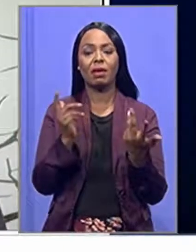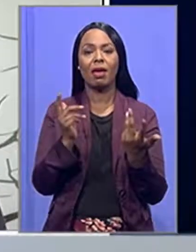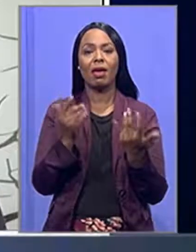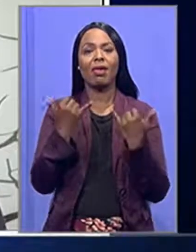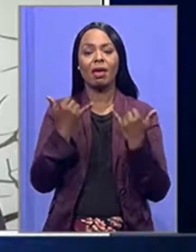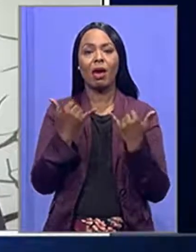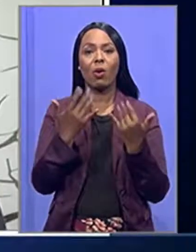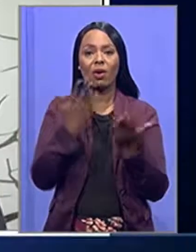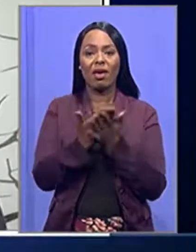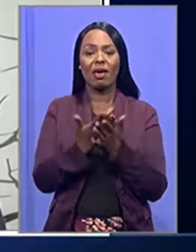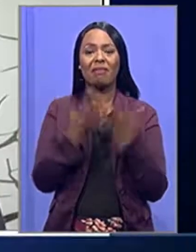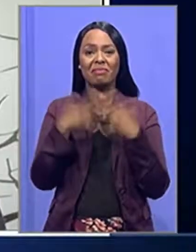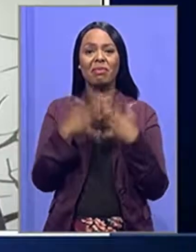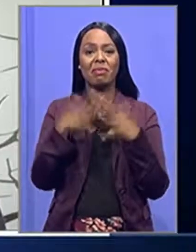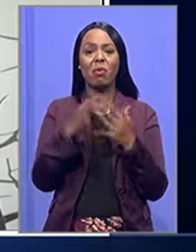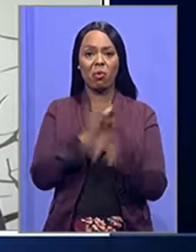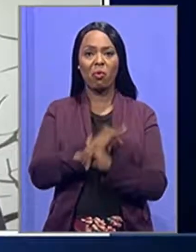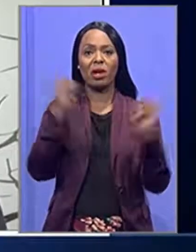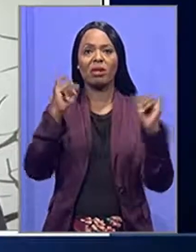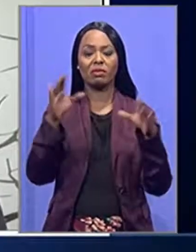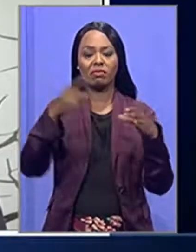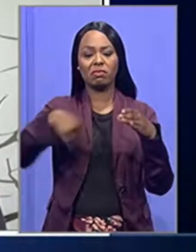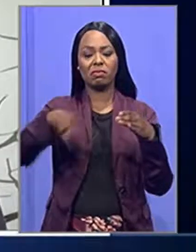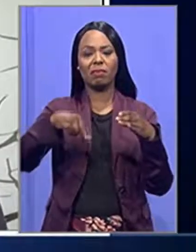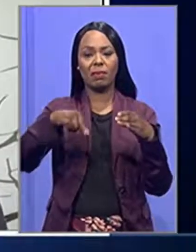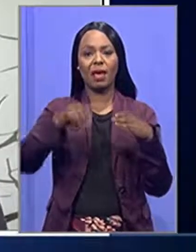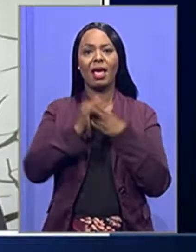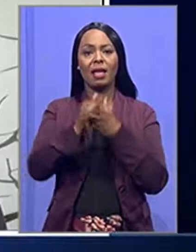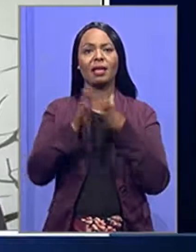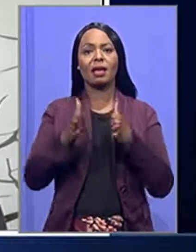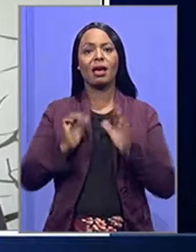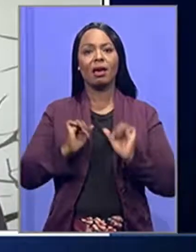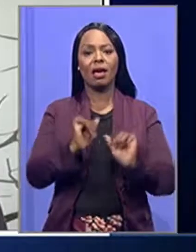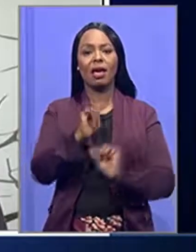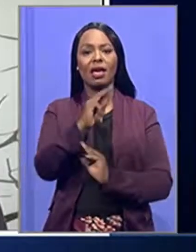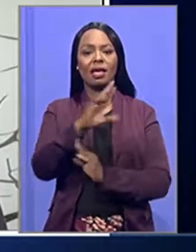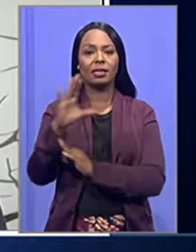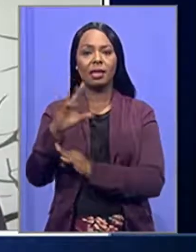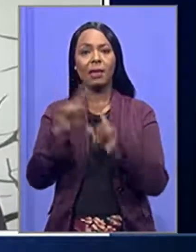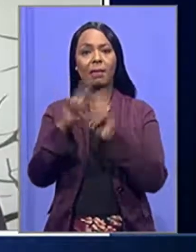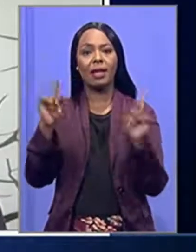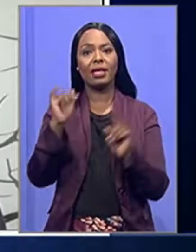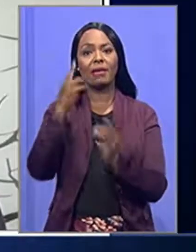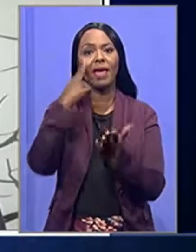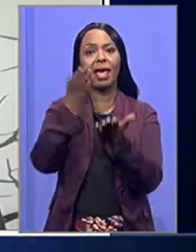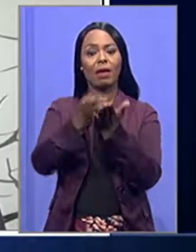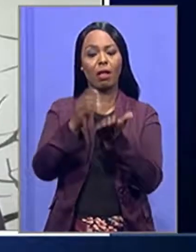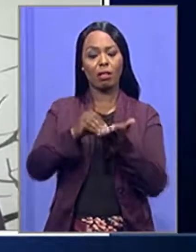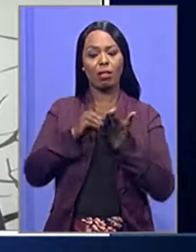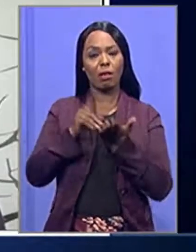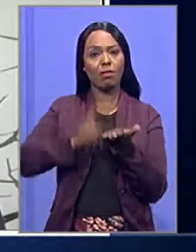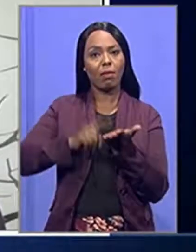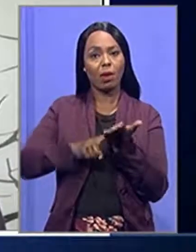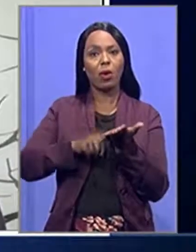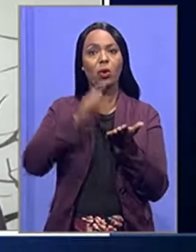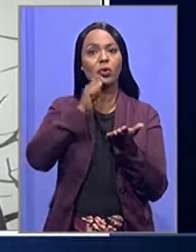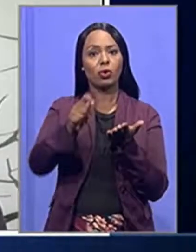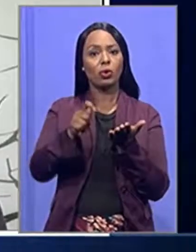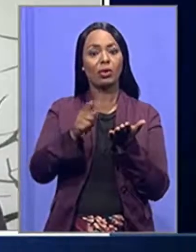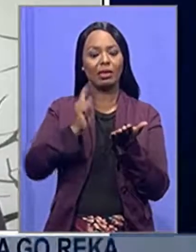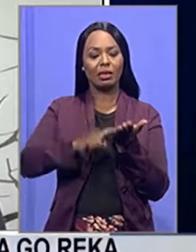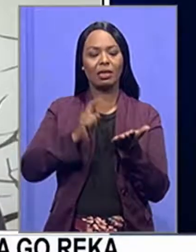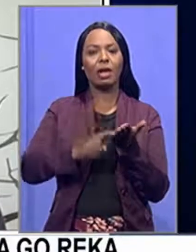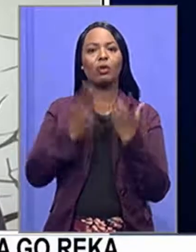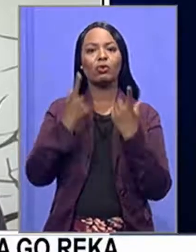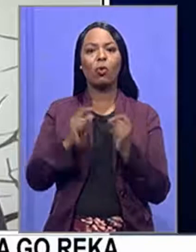to create problems in the leadership. But if there is sufficient evidence to be brought to the fore, it should be